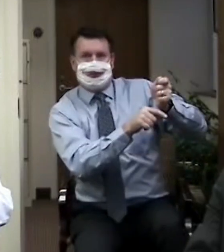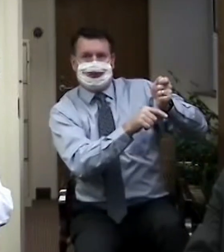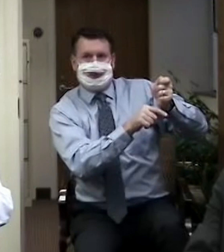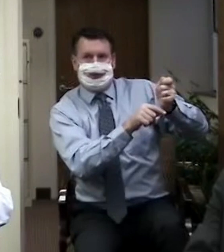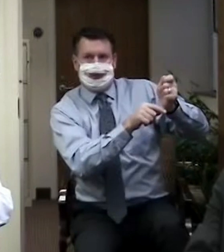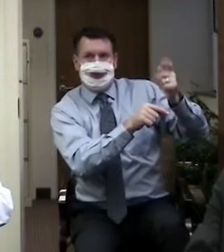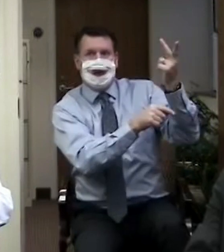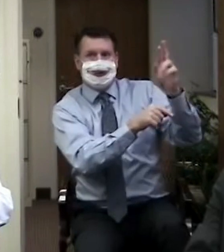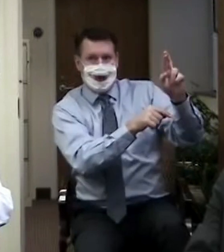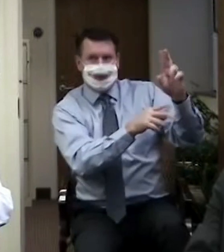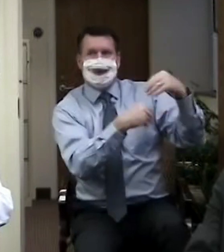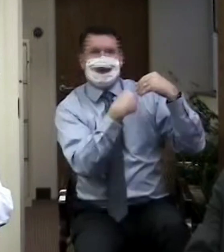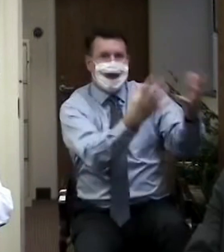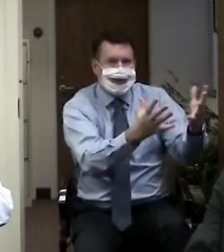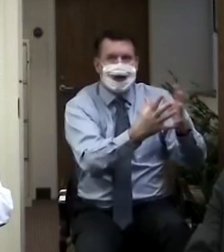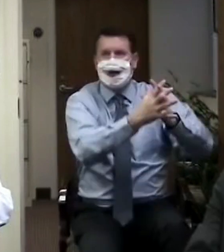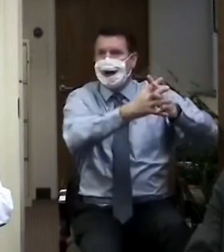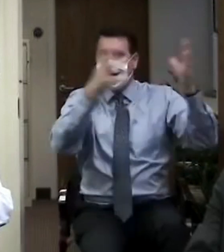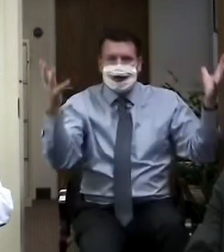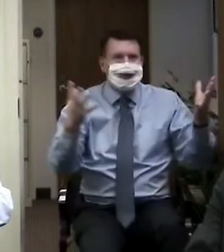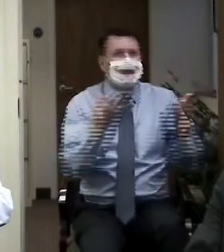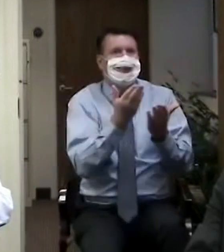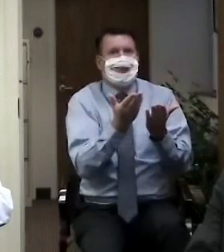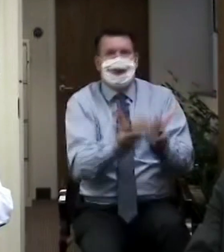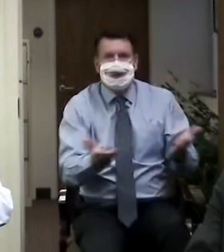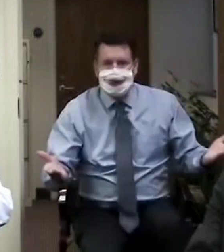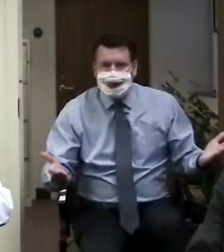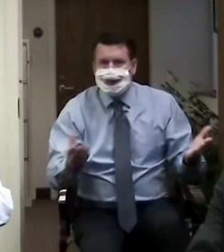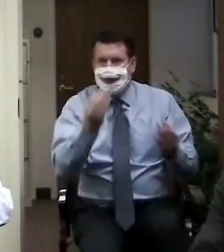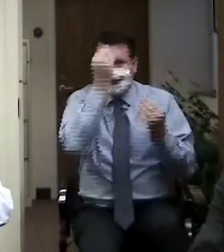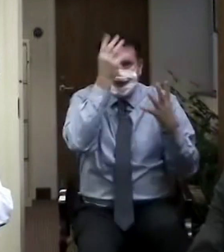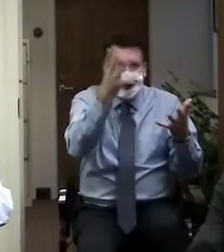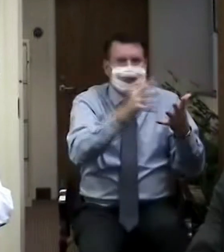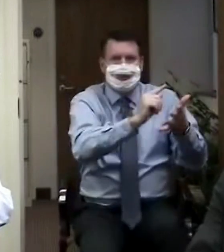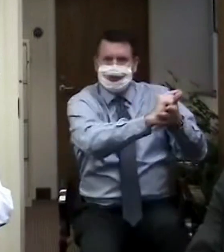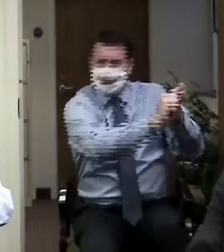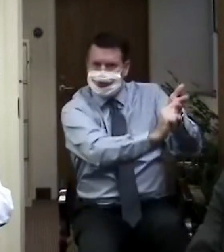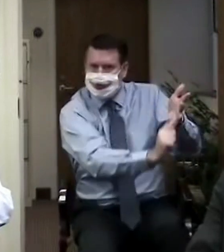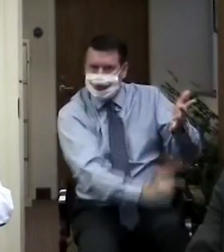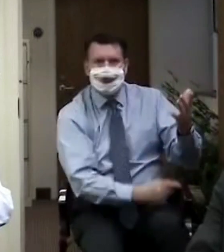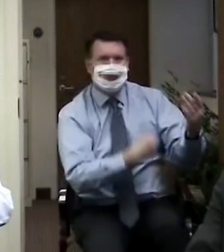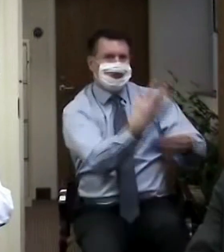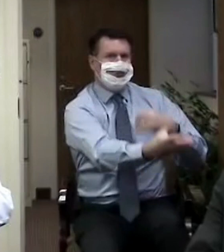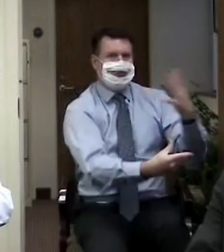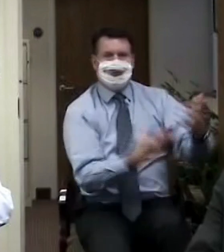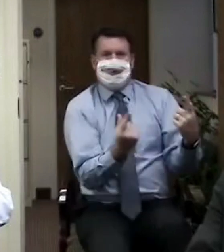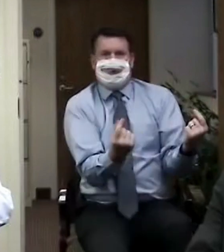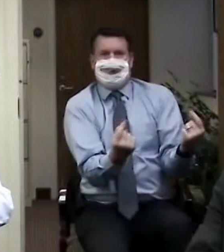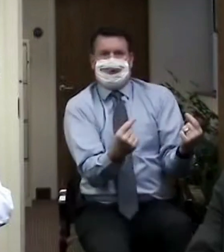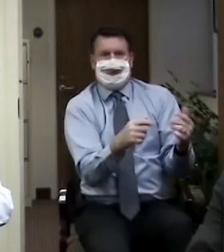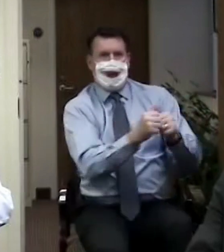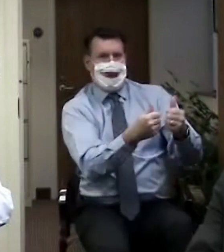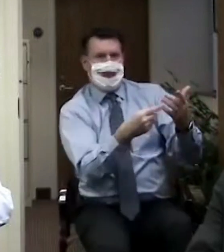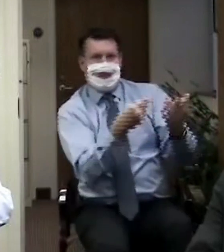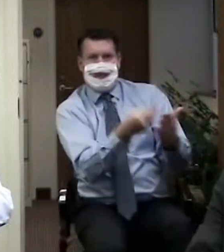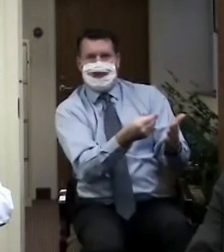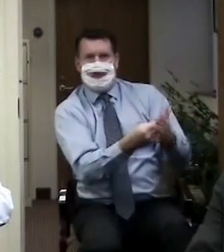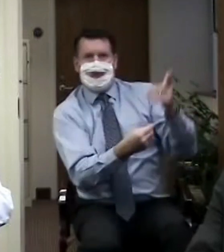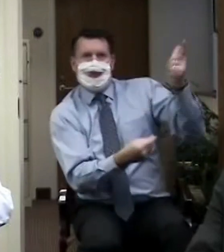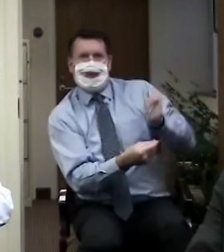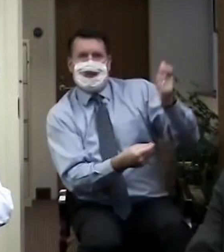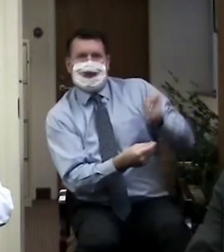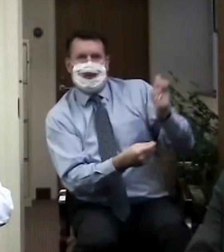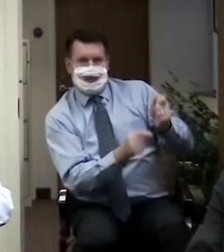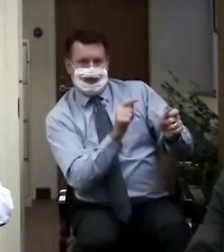Jane Flash from 13 WHAM News, and following Jane is Will Astor from Rochester Beacon. Thank you. Thank you for taking my